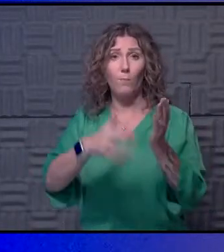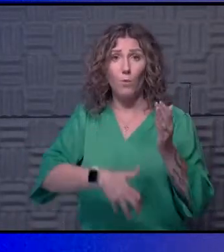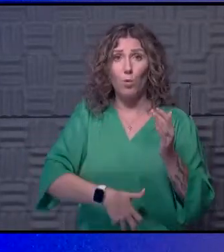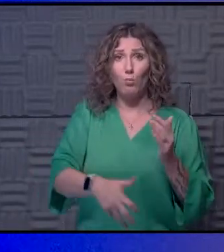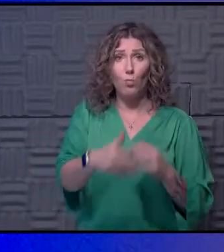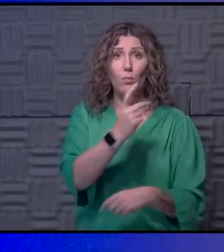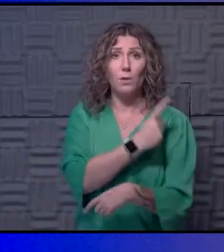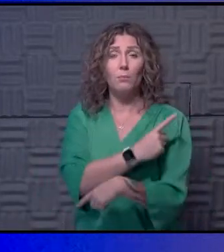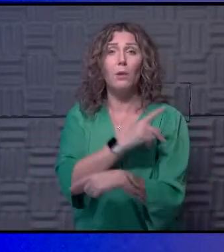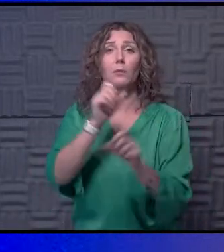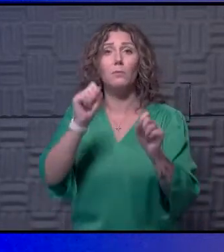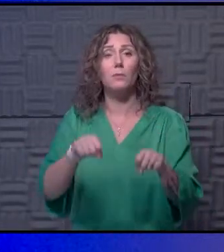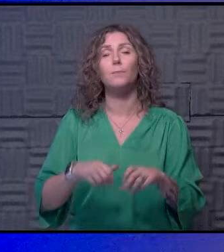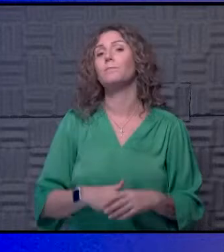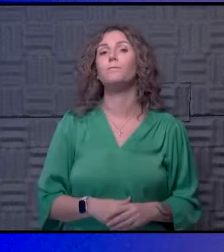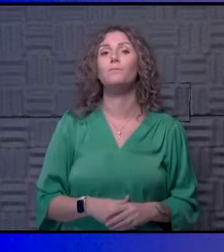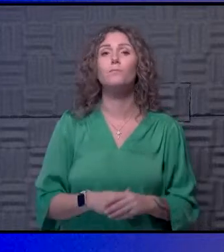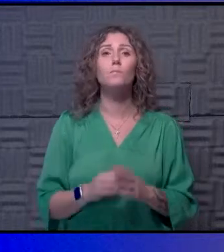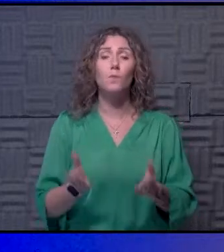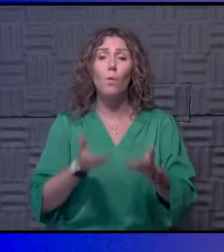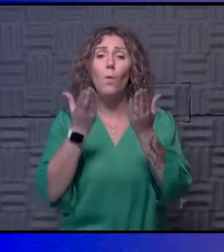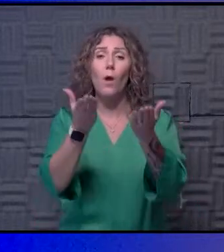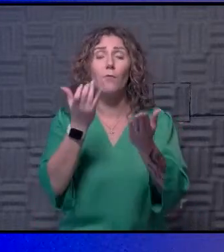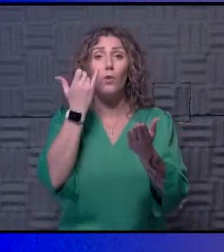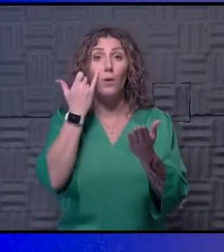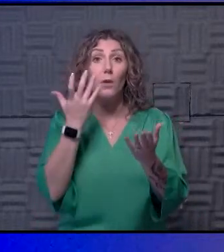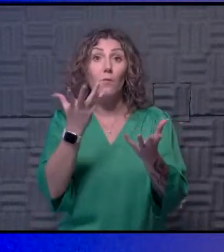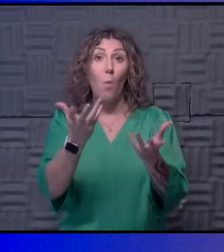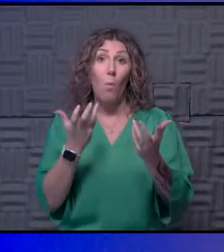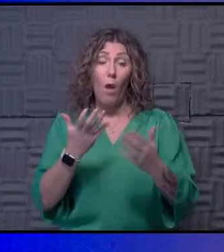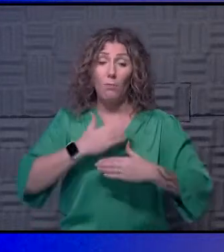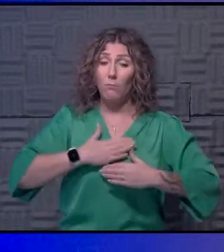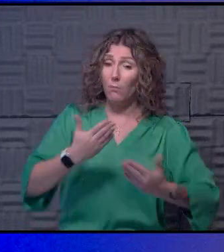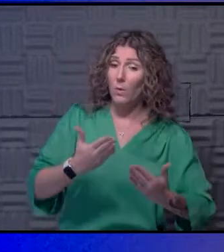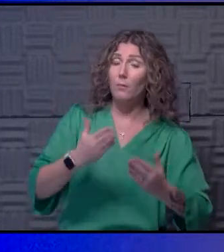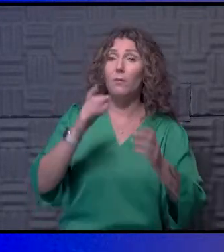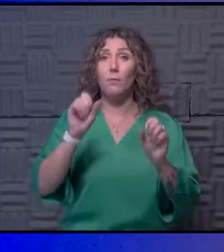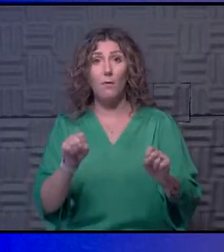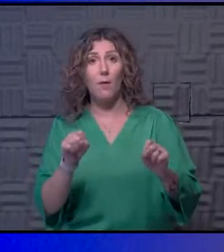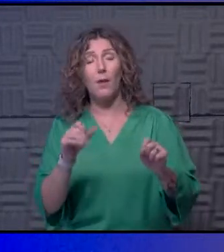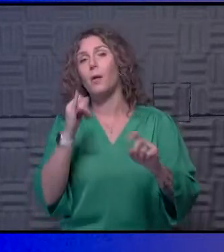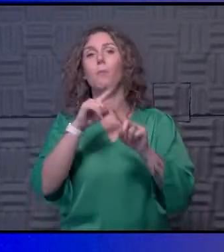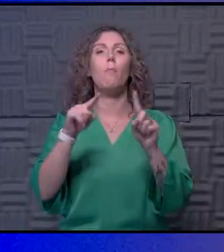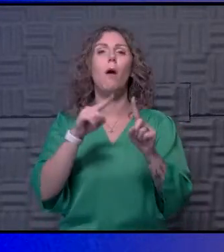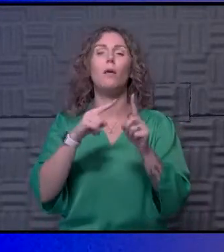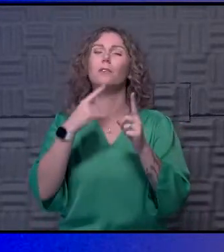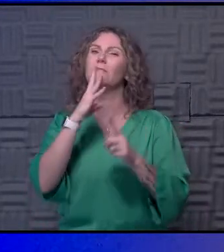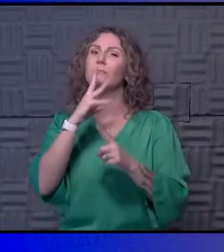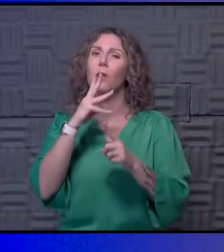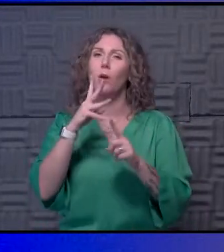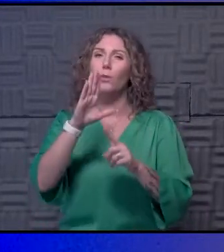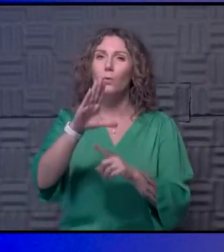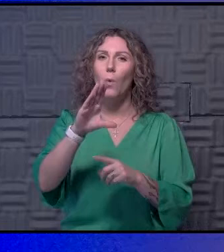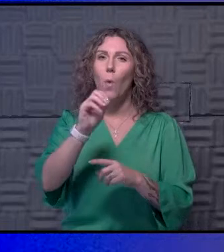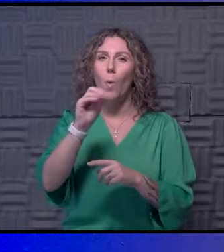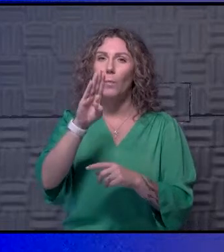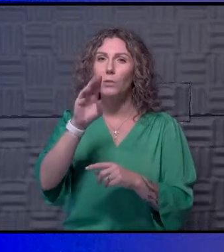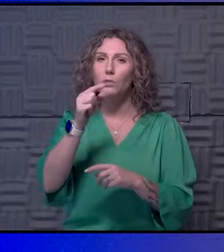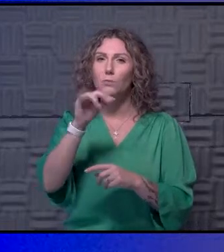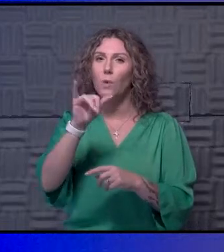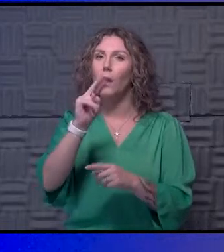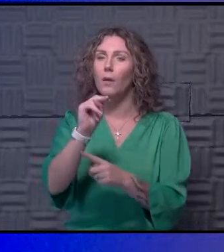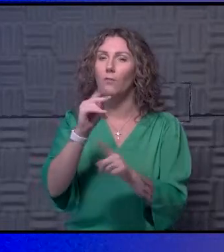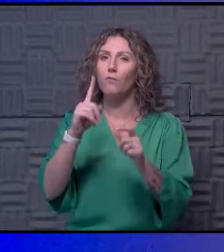patients. So offer it to them. If they want to get it, they can get it, but talk with your OB-GYN before that. So that is who will get